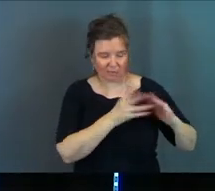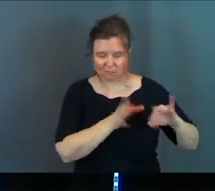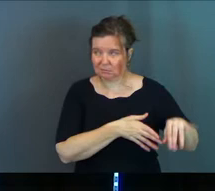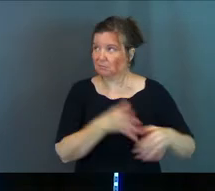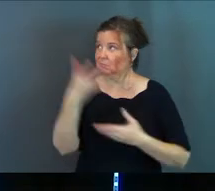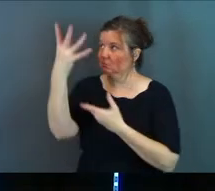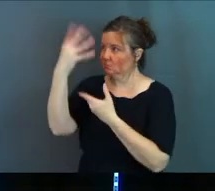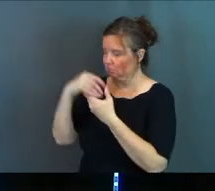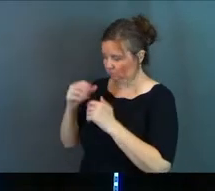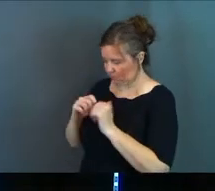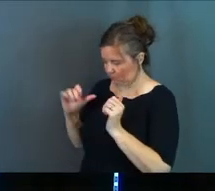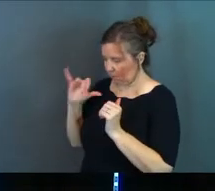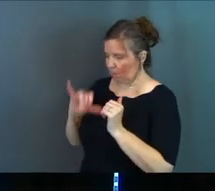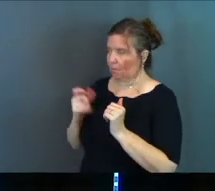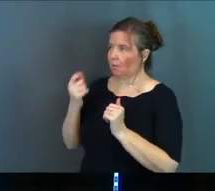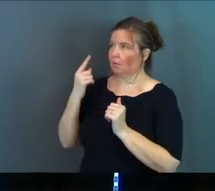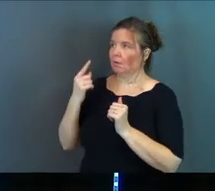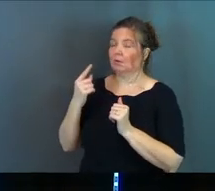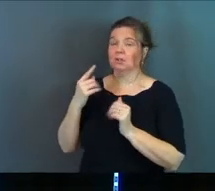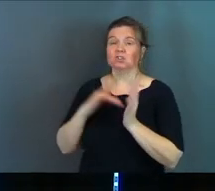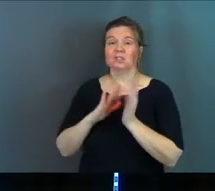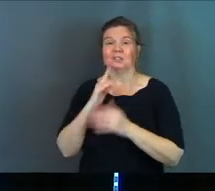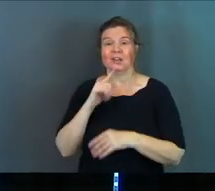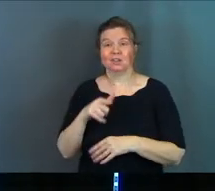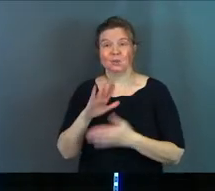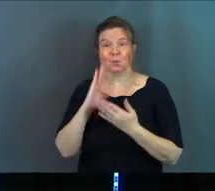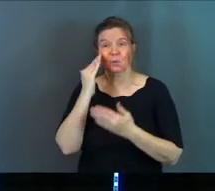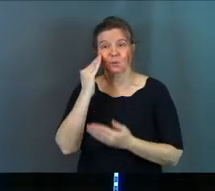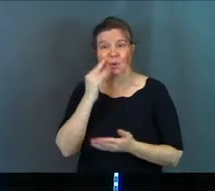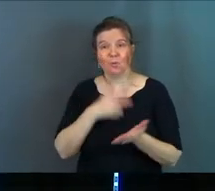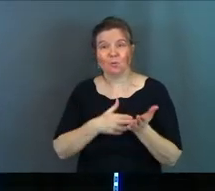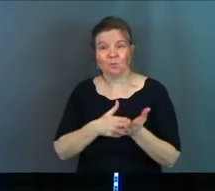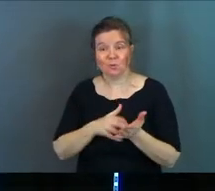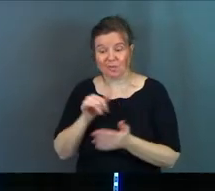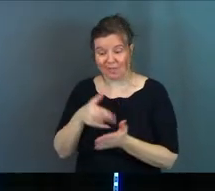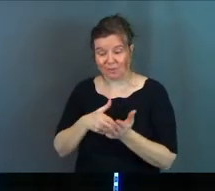in. Jesus said, you'll know the truth and the truth will set you free.